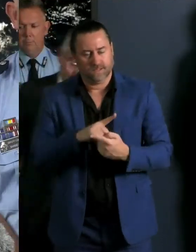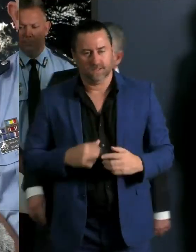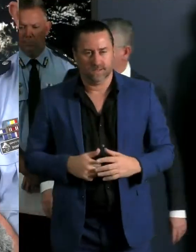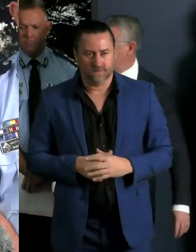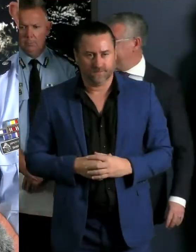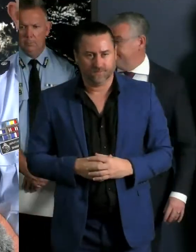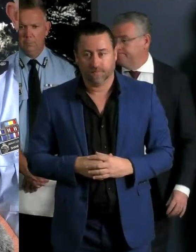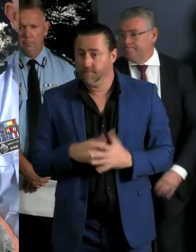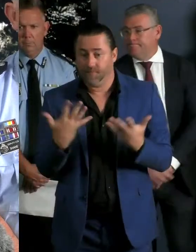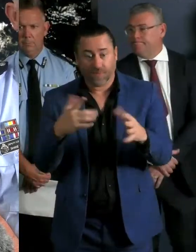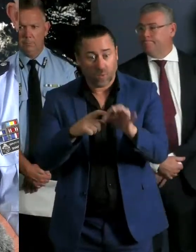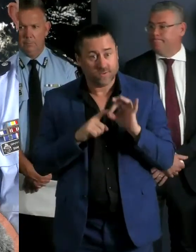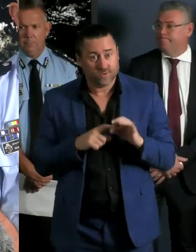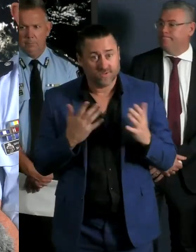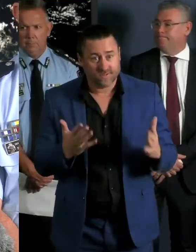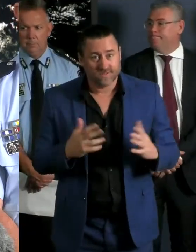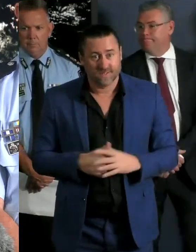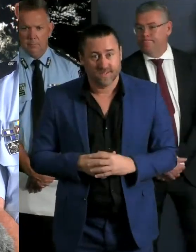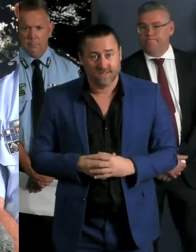Any questions?